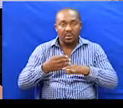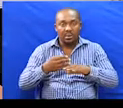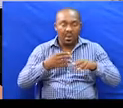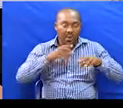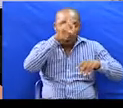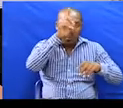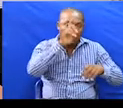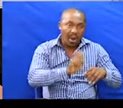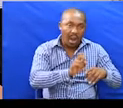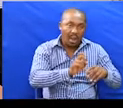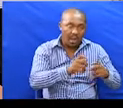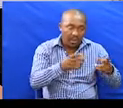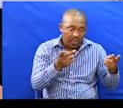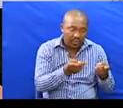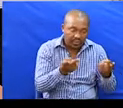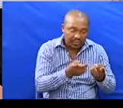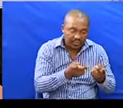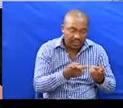resemble our parents.